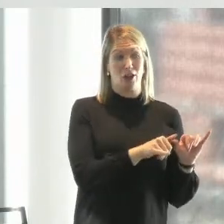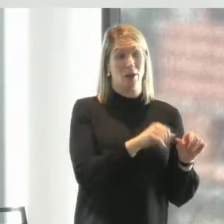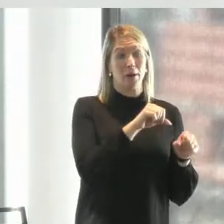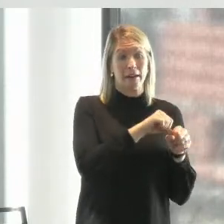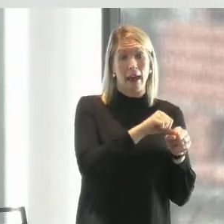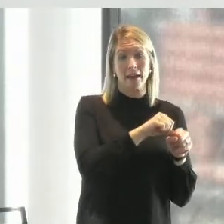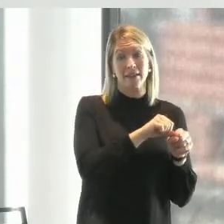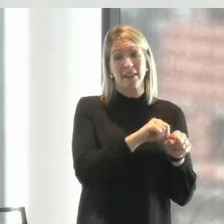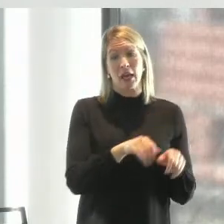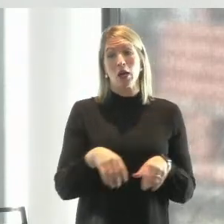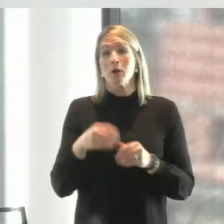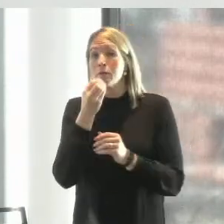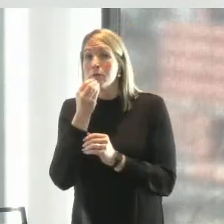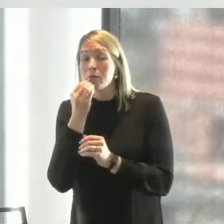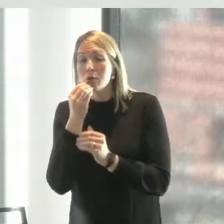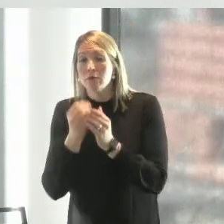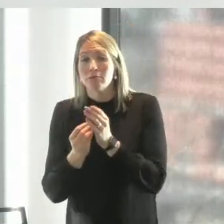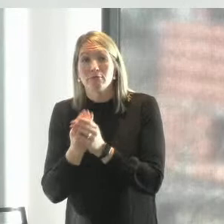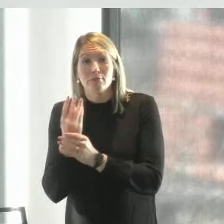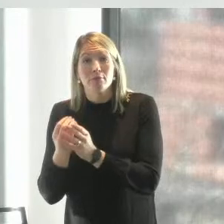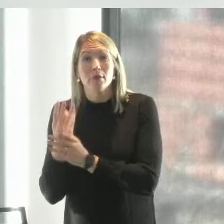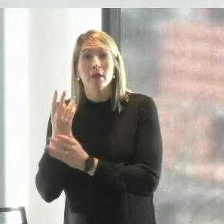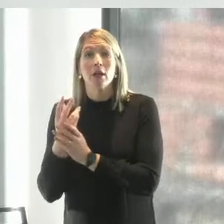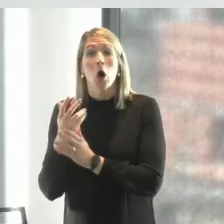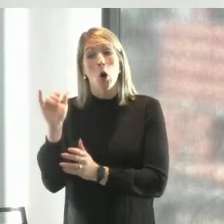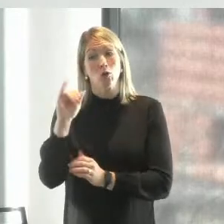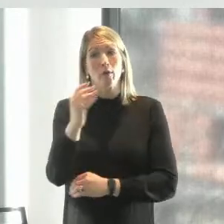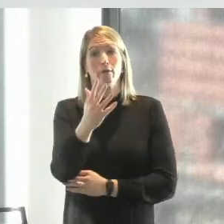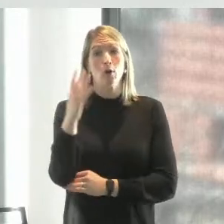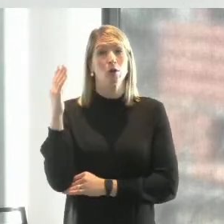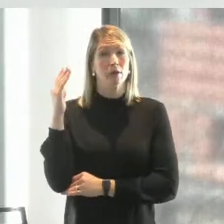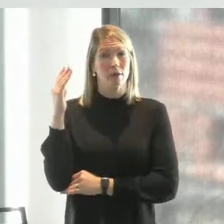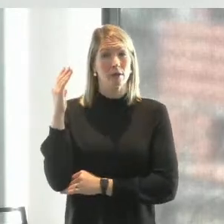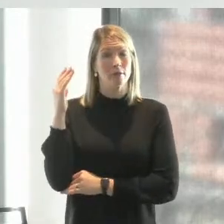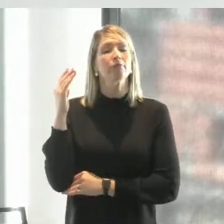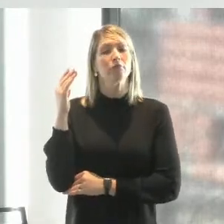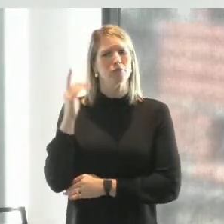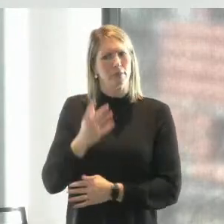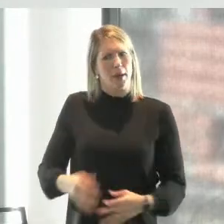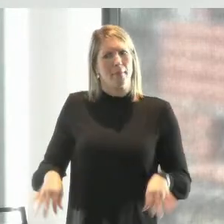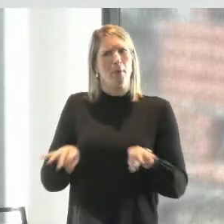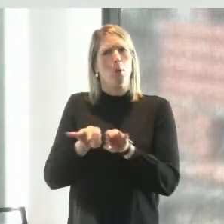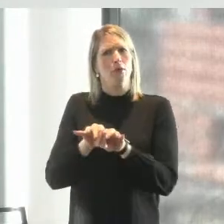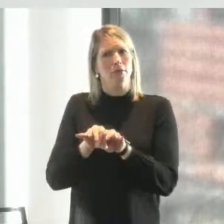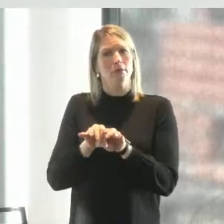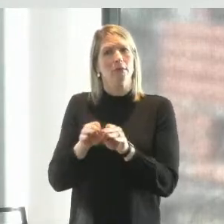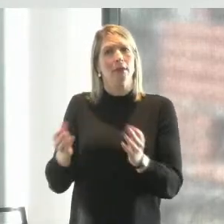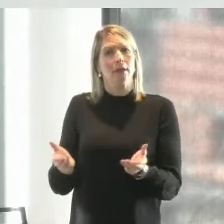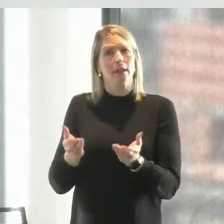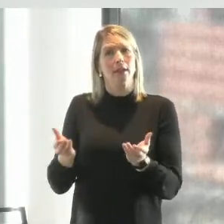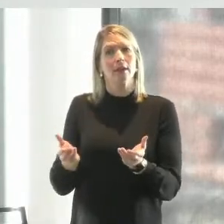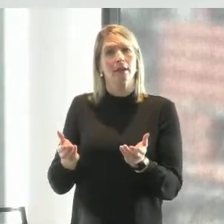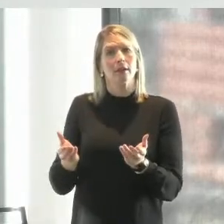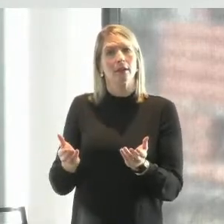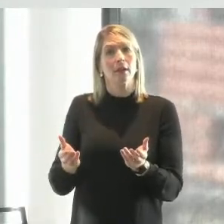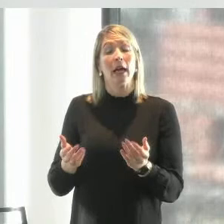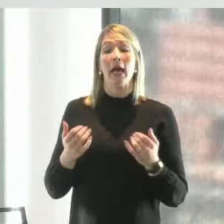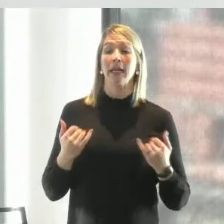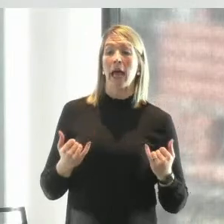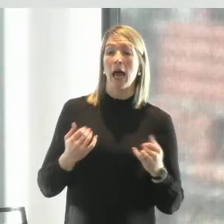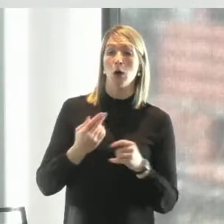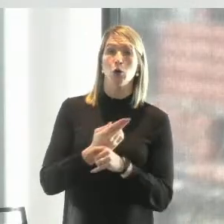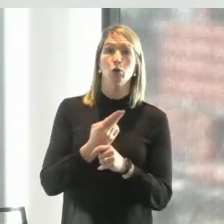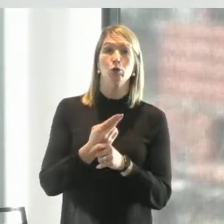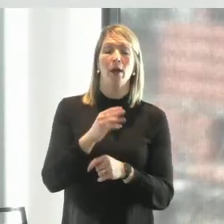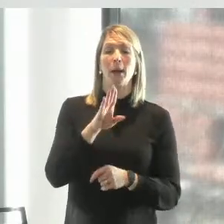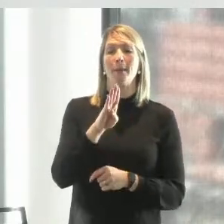Aquaculture, agri-foods, and even forestry is not to be excluded. The use of biomass is being used as a source